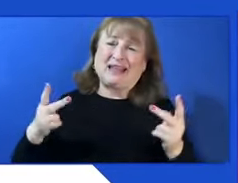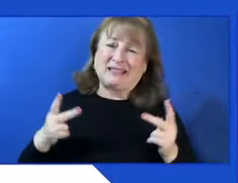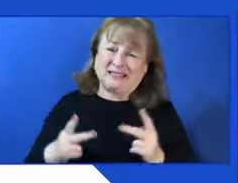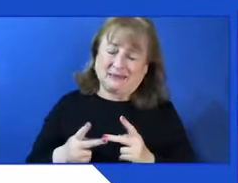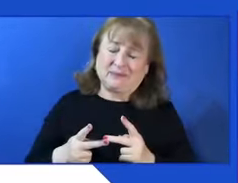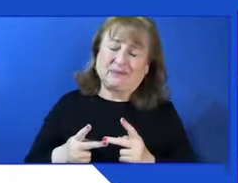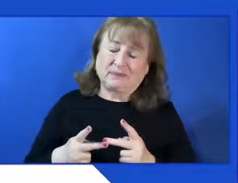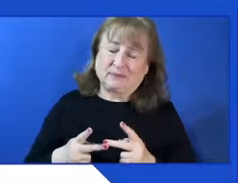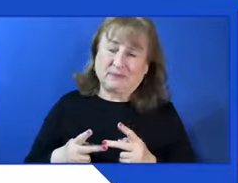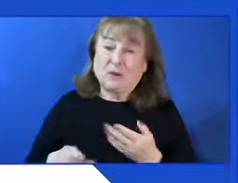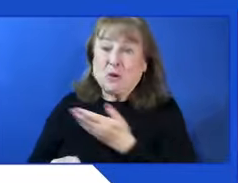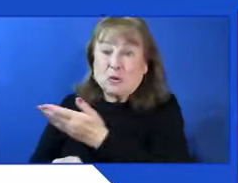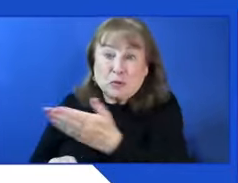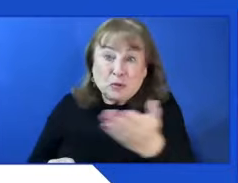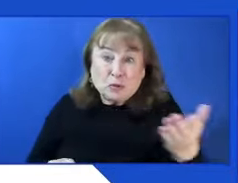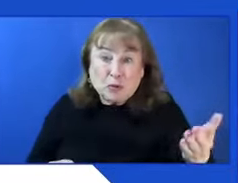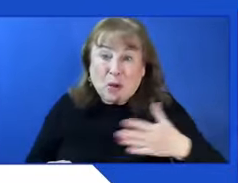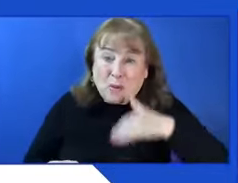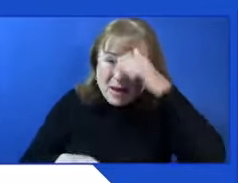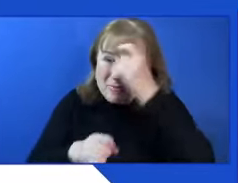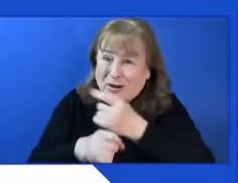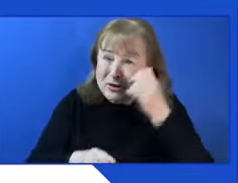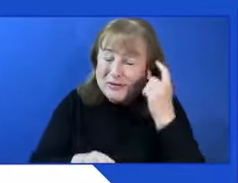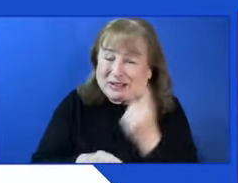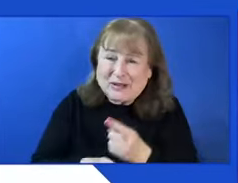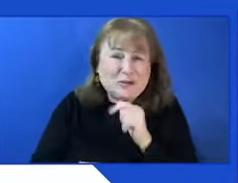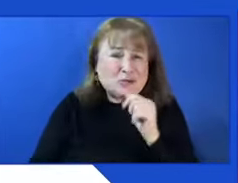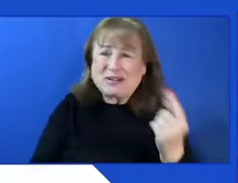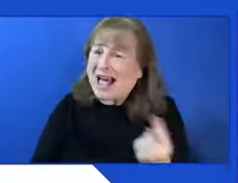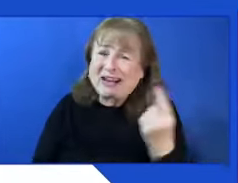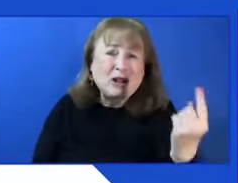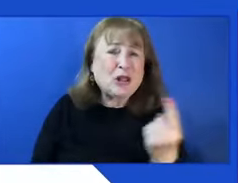You, my brothers and sisters, are not alone.